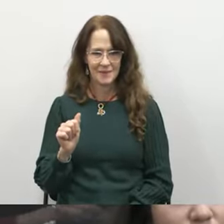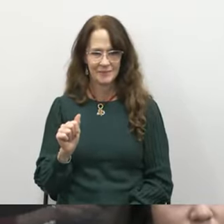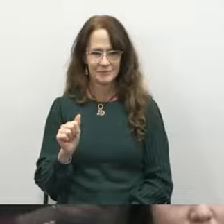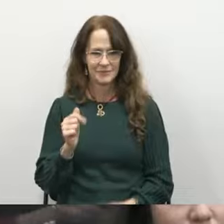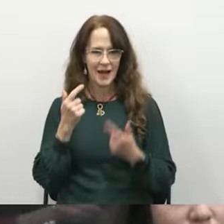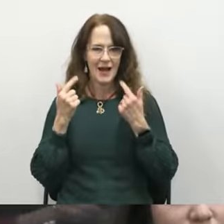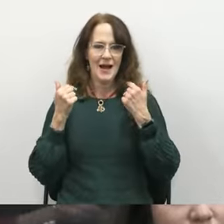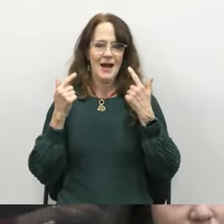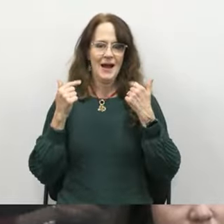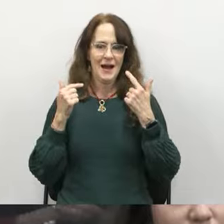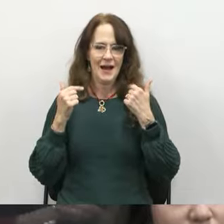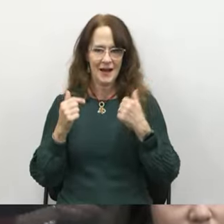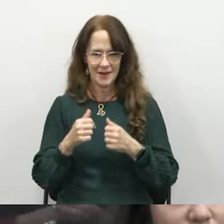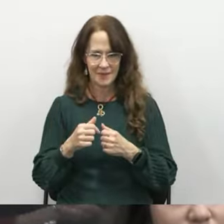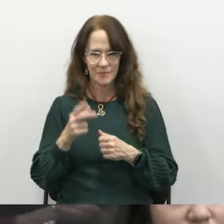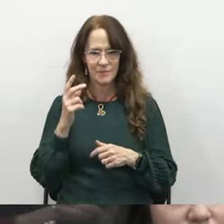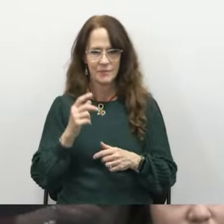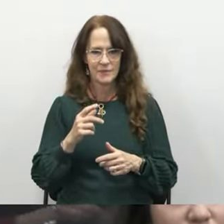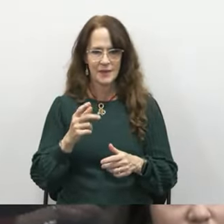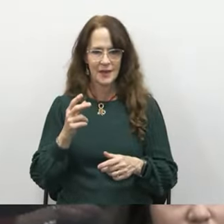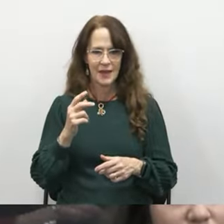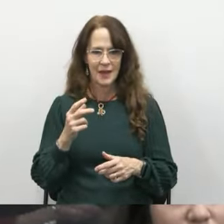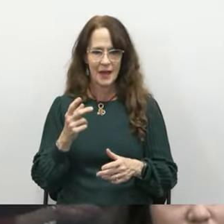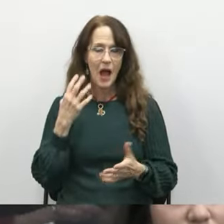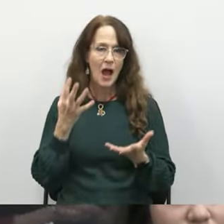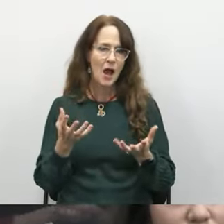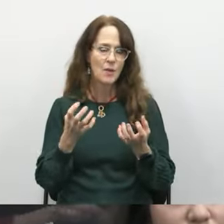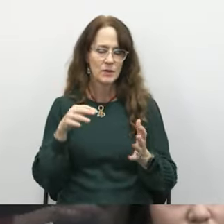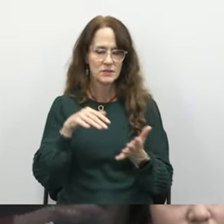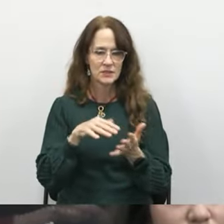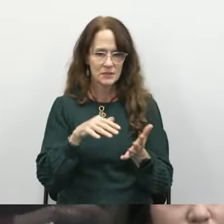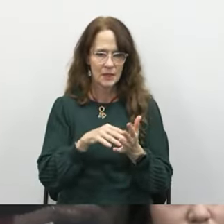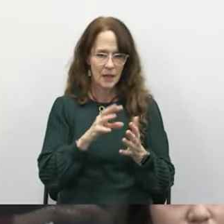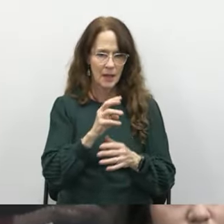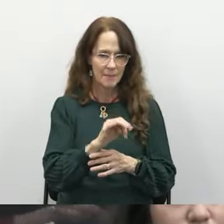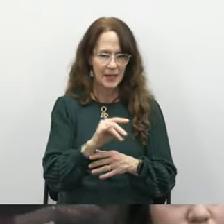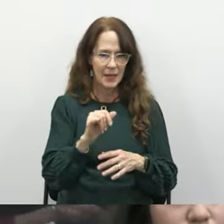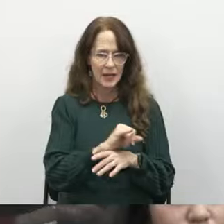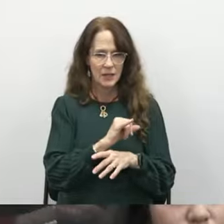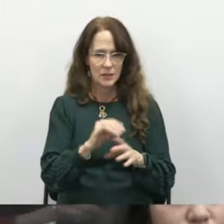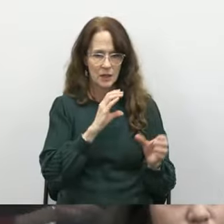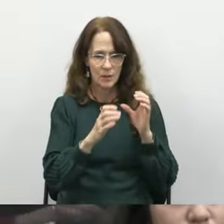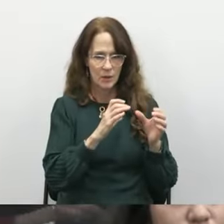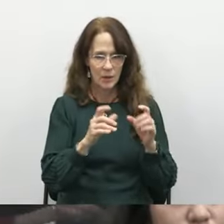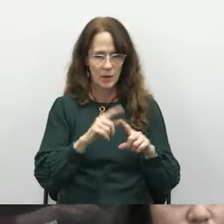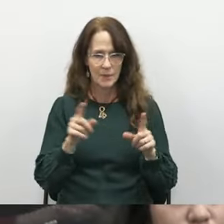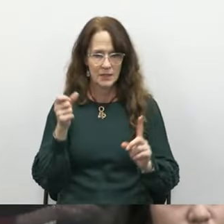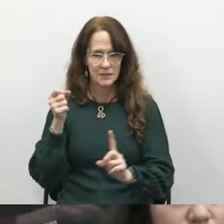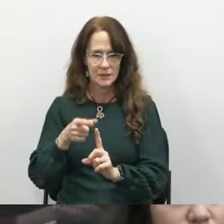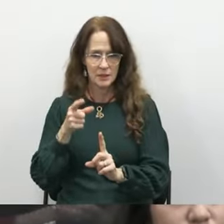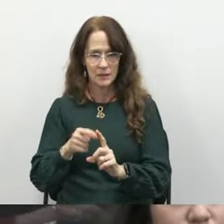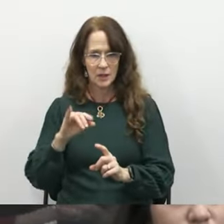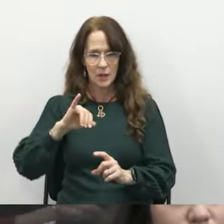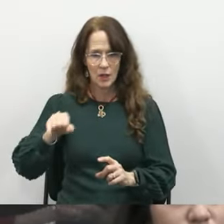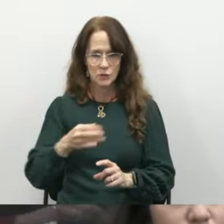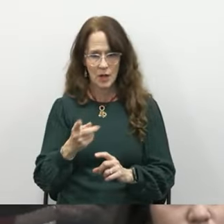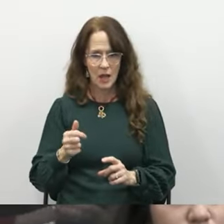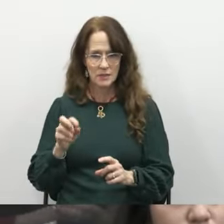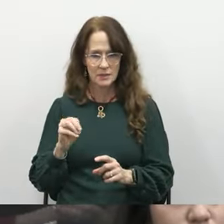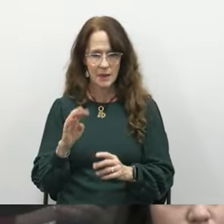Yes. I'm looking to study anywhere between media industries and communications, but specifically journalism and